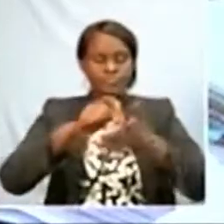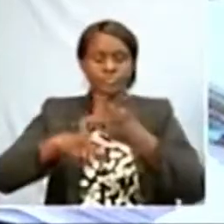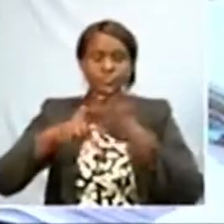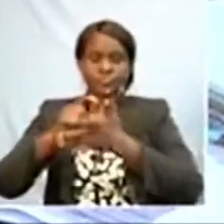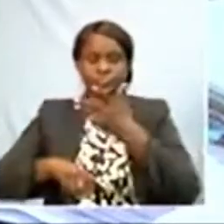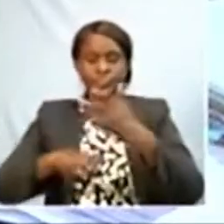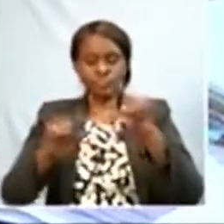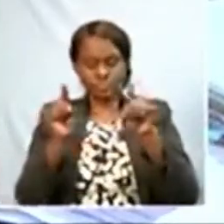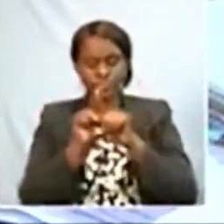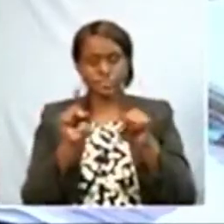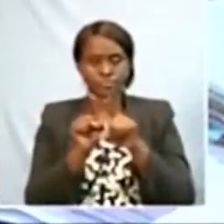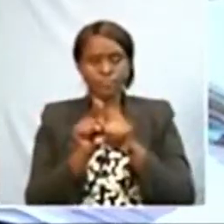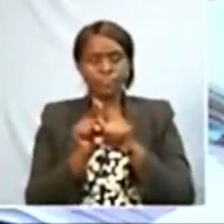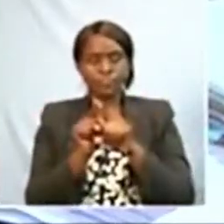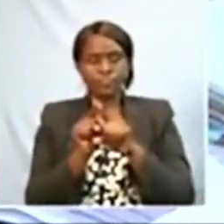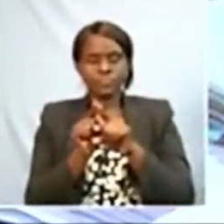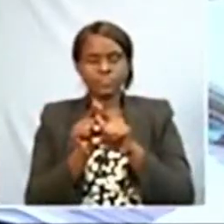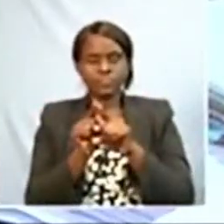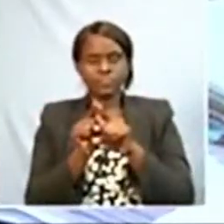And the